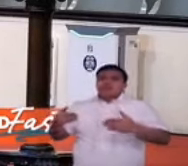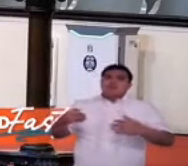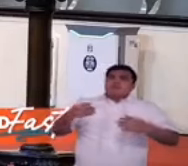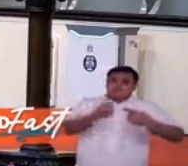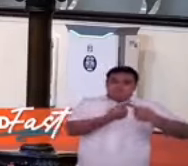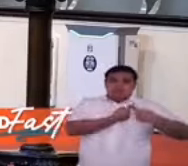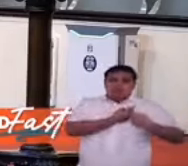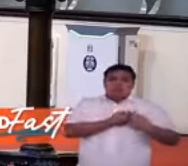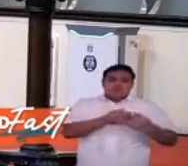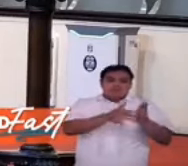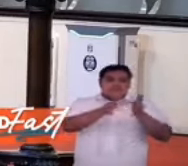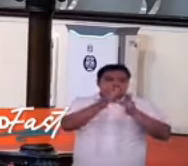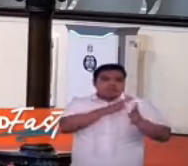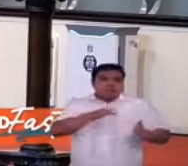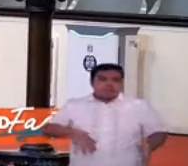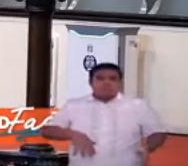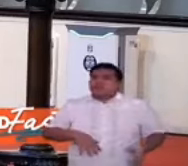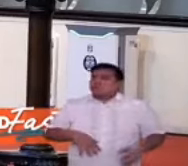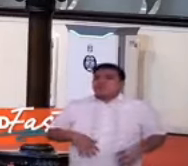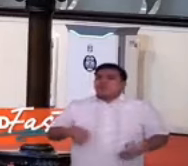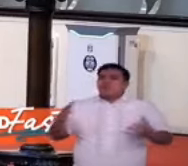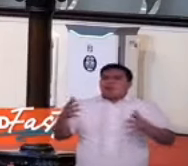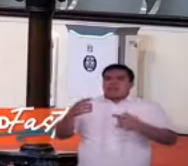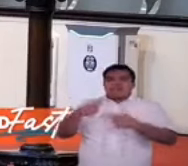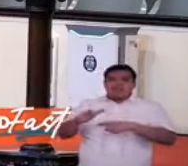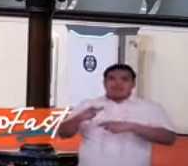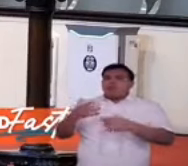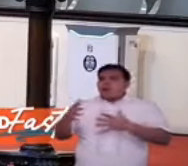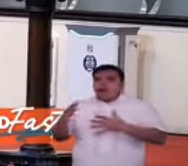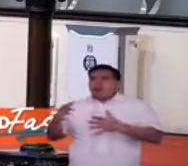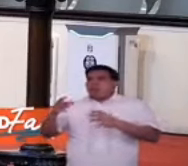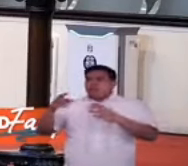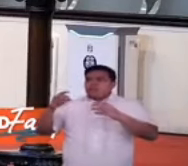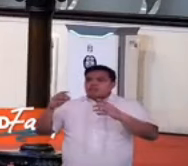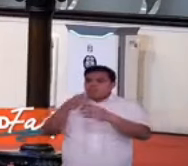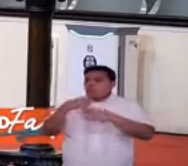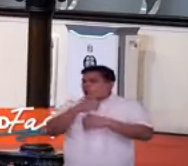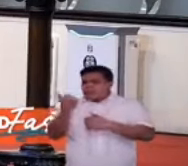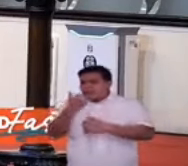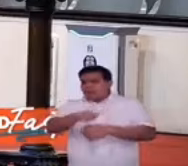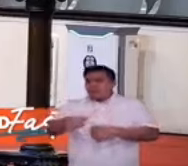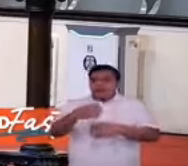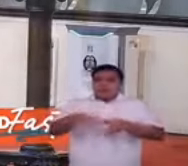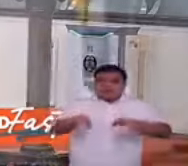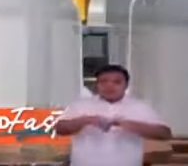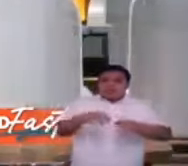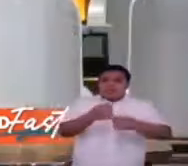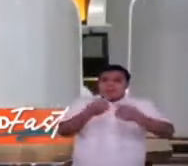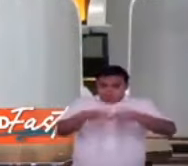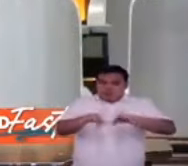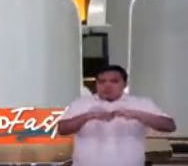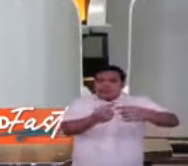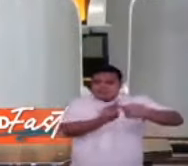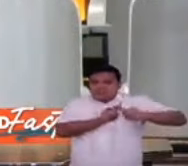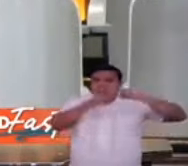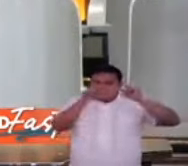to Christ? A child does not have to have a PhD or a college degree to be saved. As soon as possible, when the